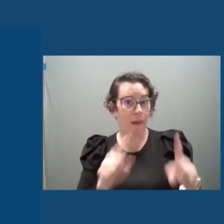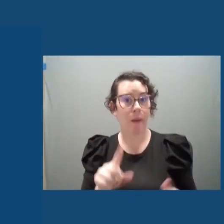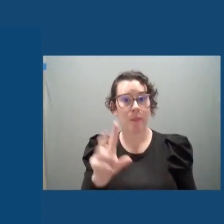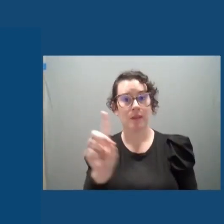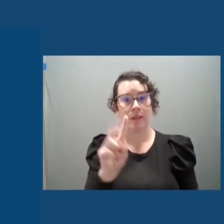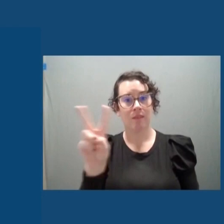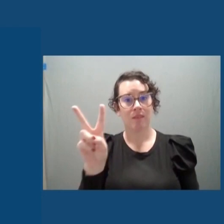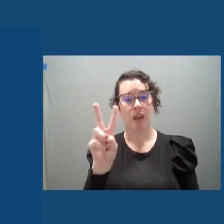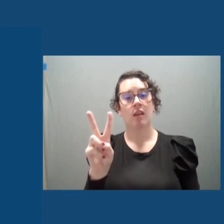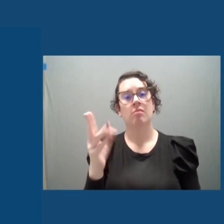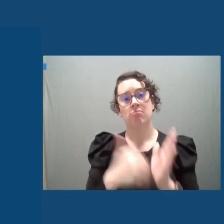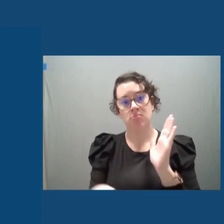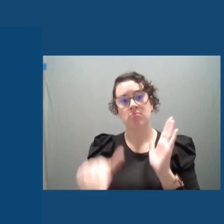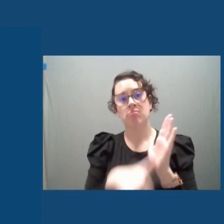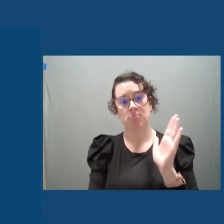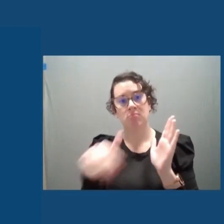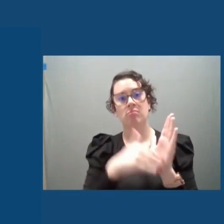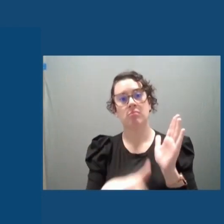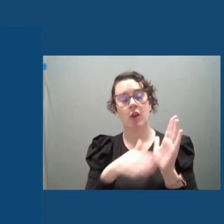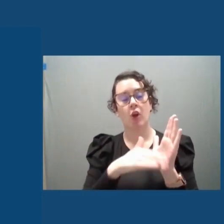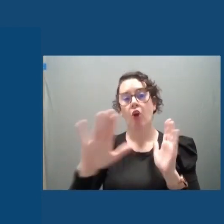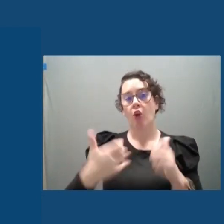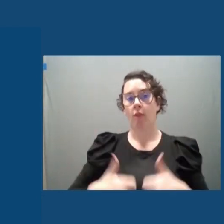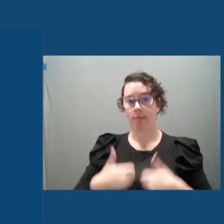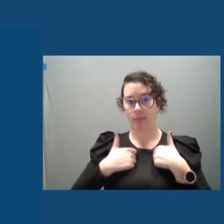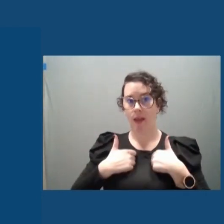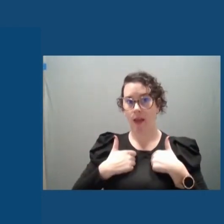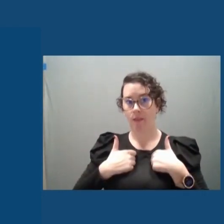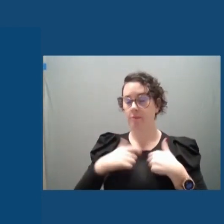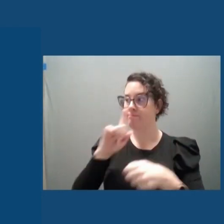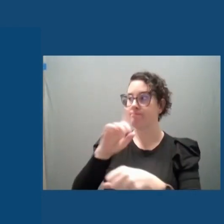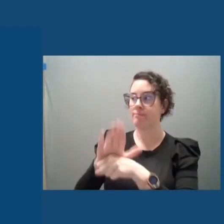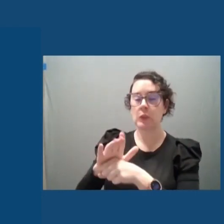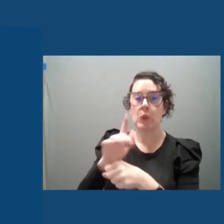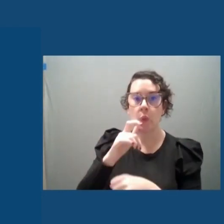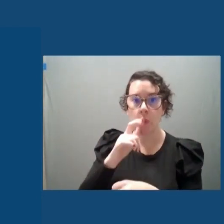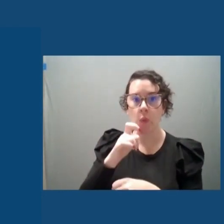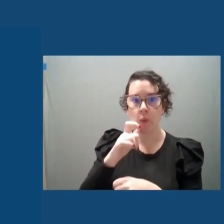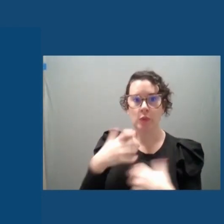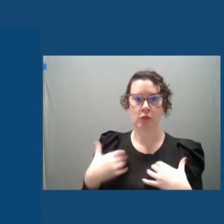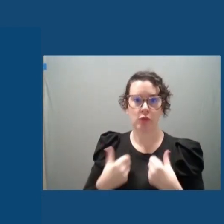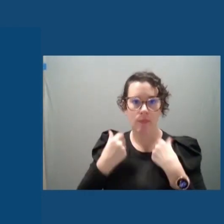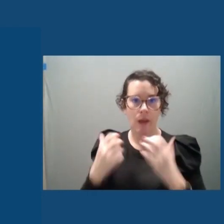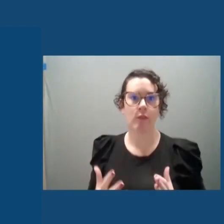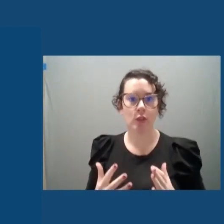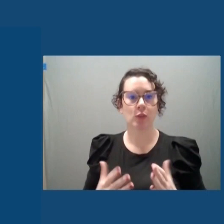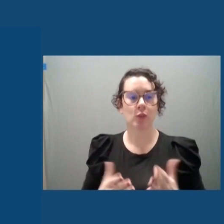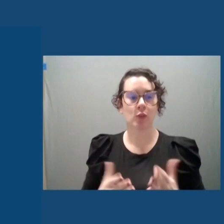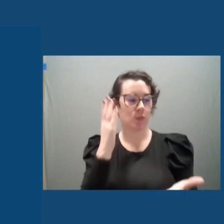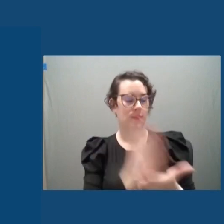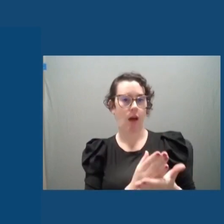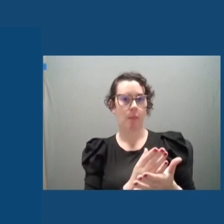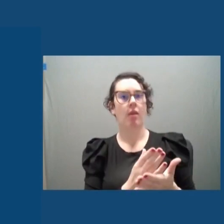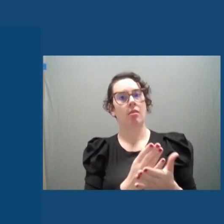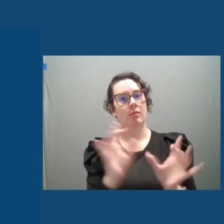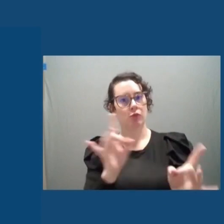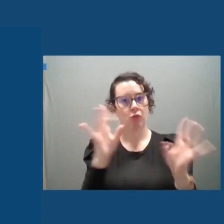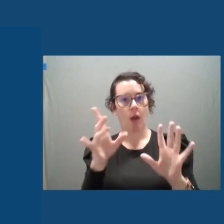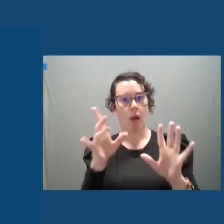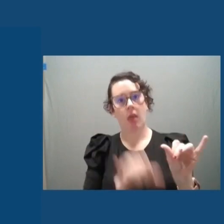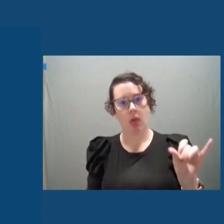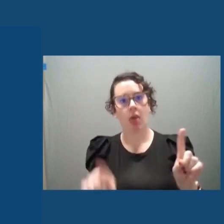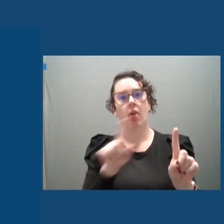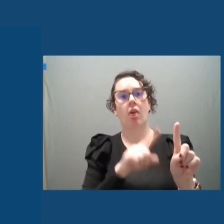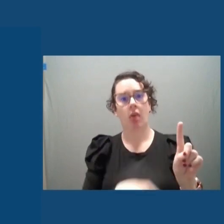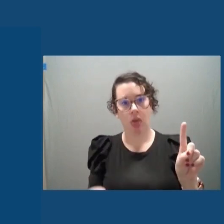dedicated her life to survivors to break the cycle of trauma. And we know that prosecuting violent abusers is